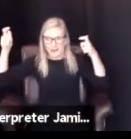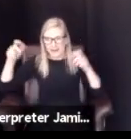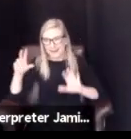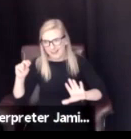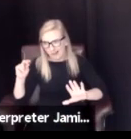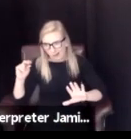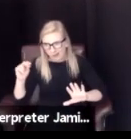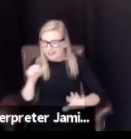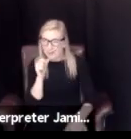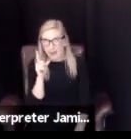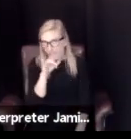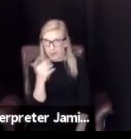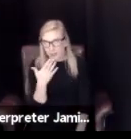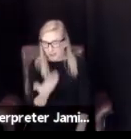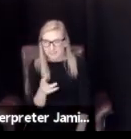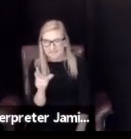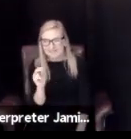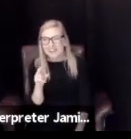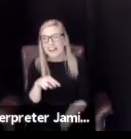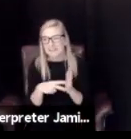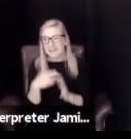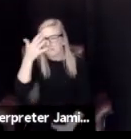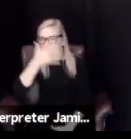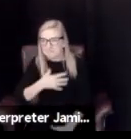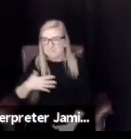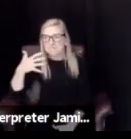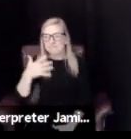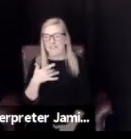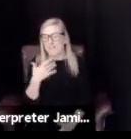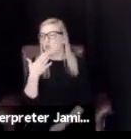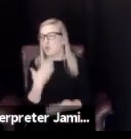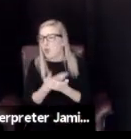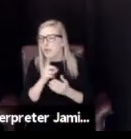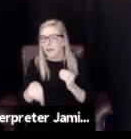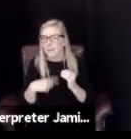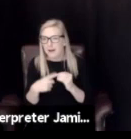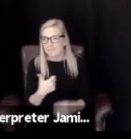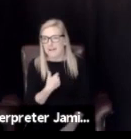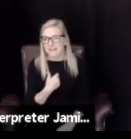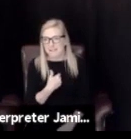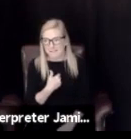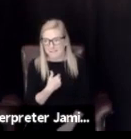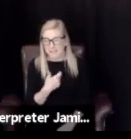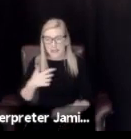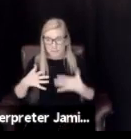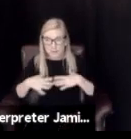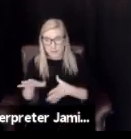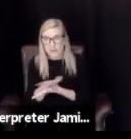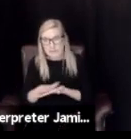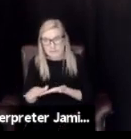you look good, but I look good in terms of I feel good about myself, right? And I'm dressed well.